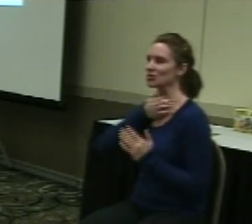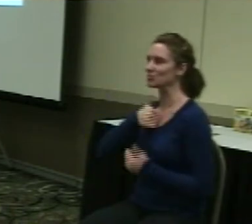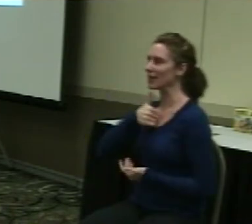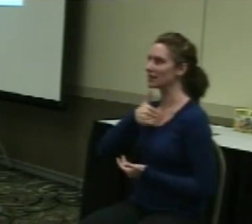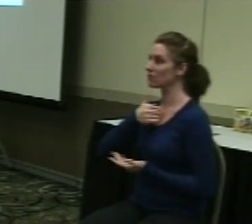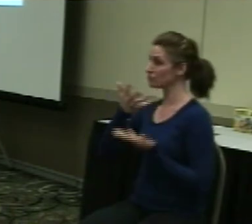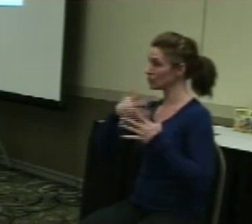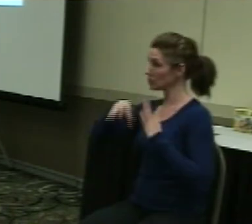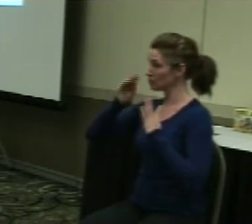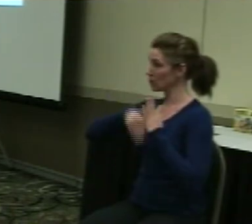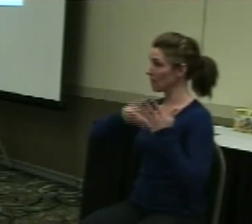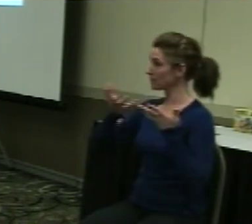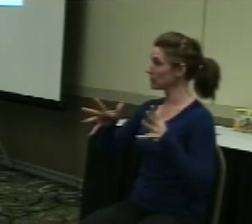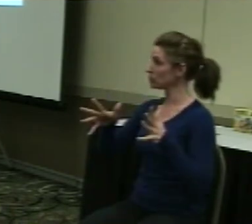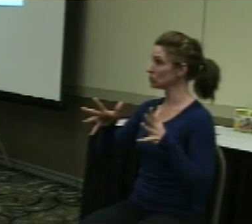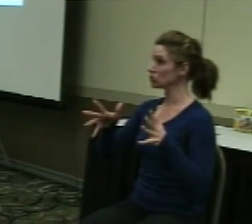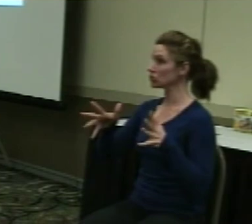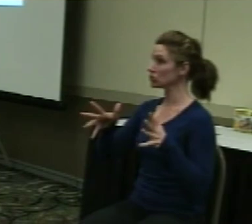done it already?